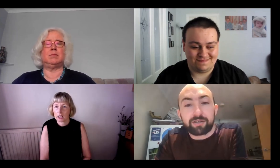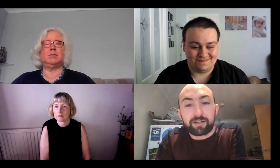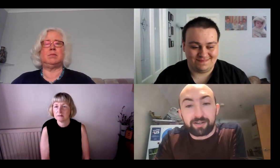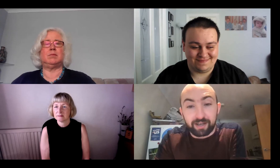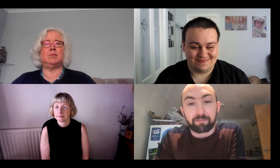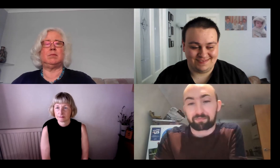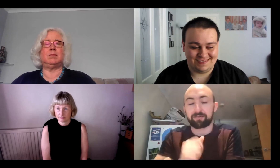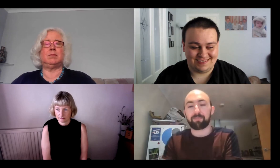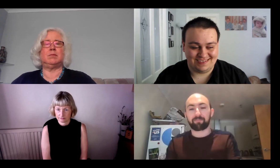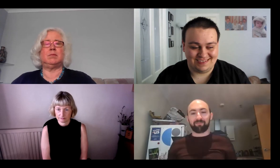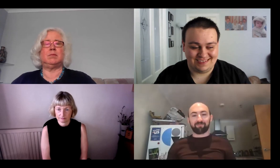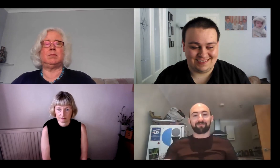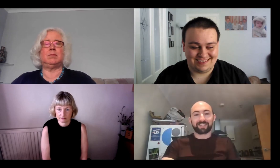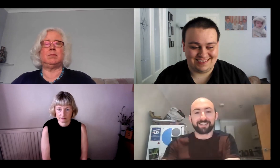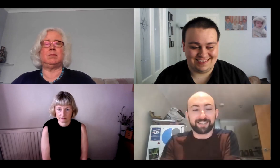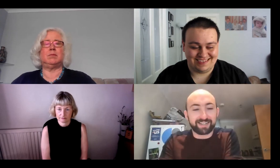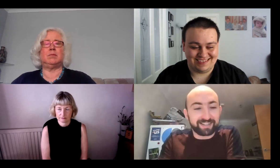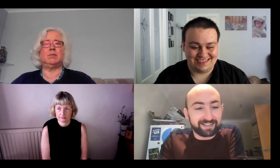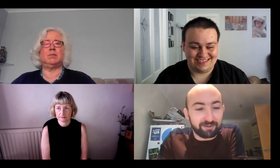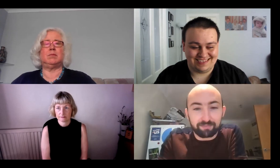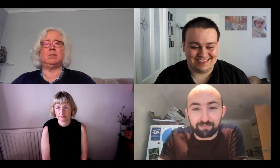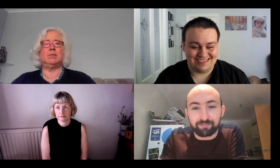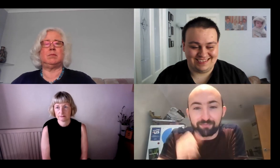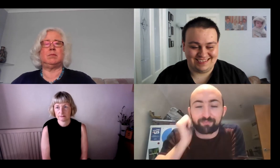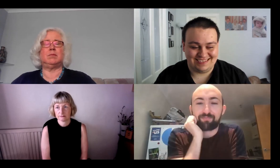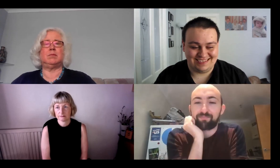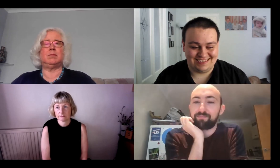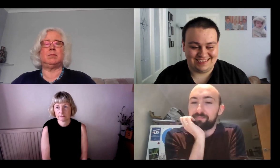I'll, yep. I can ask it.